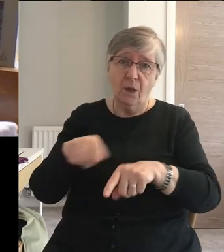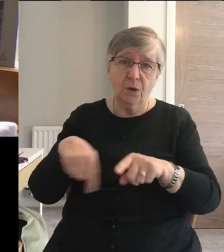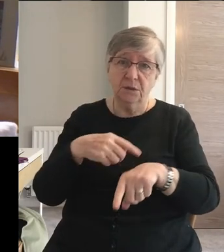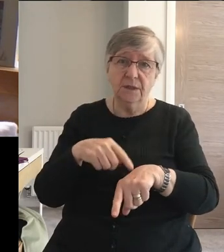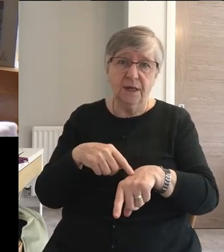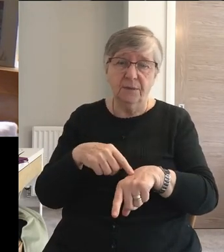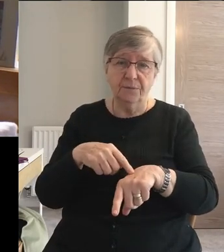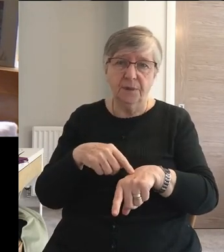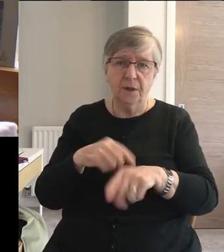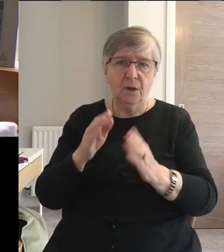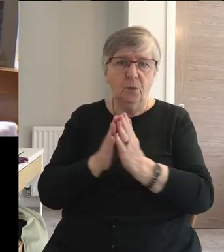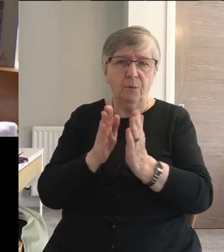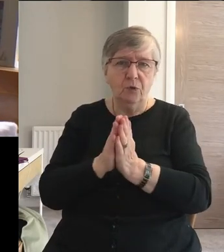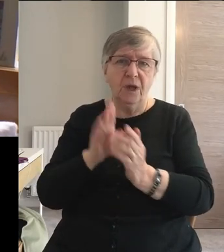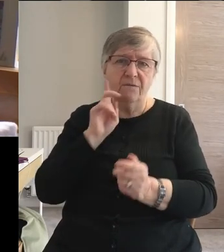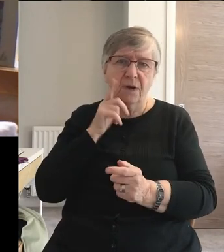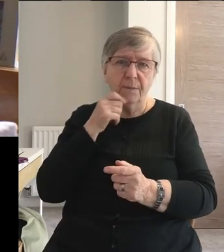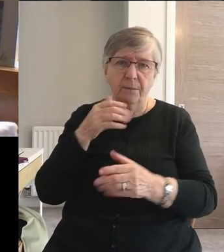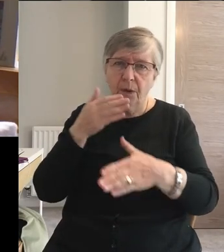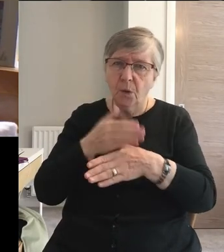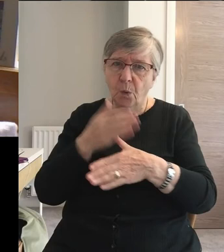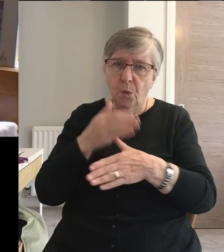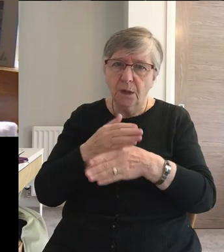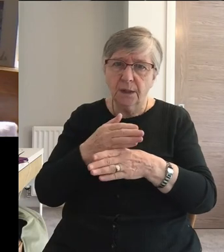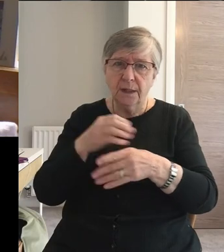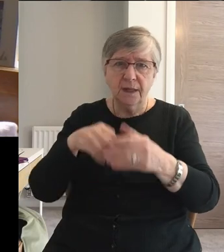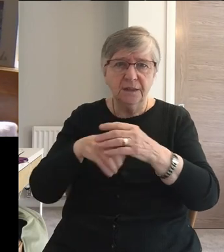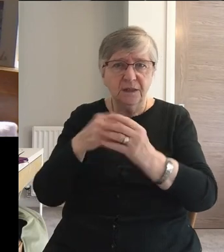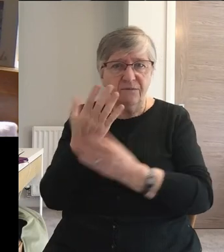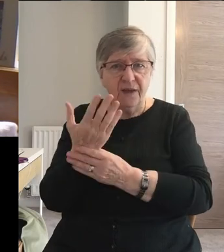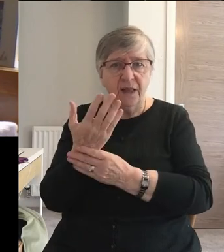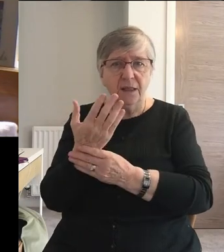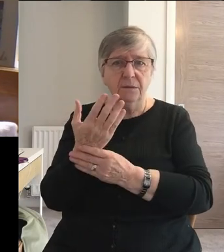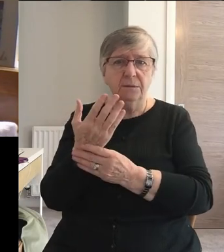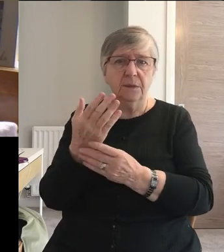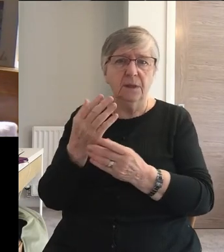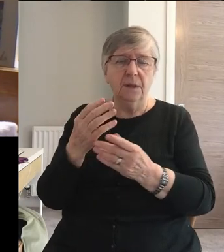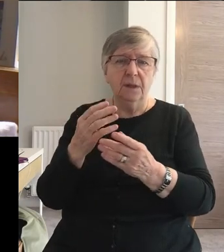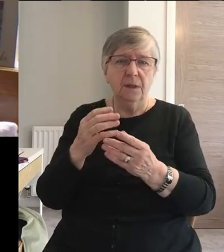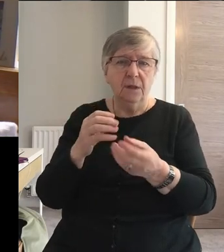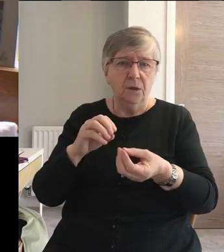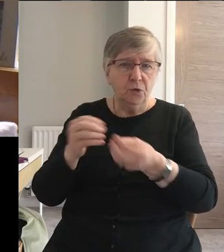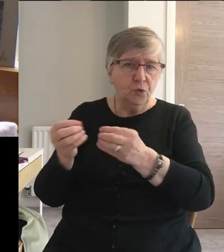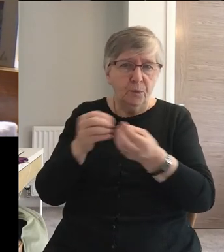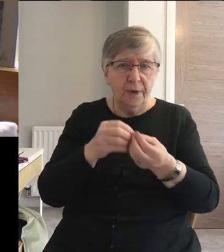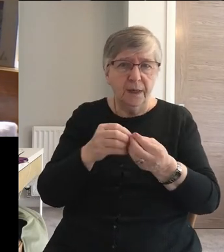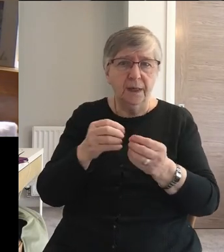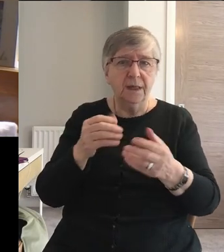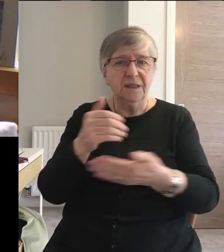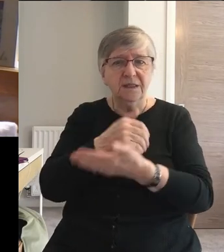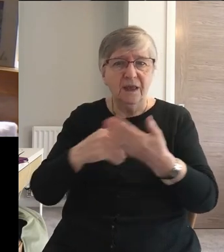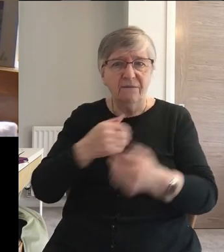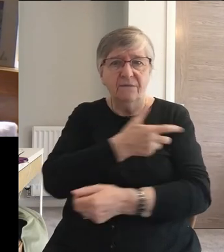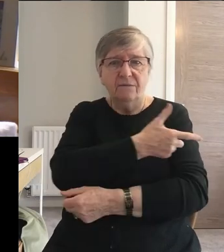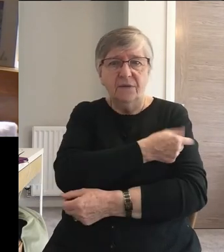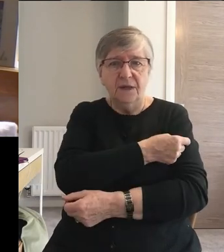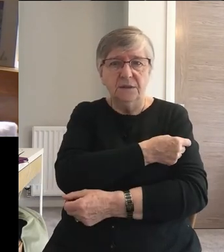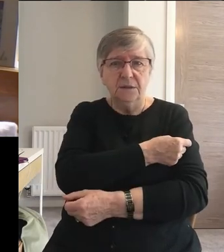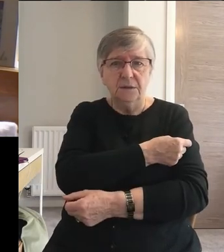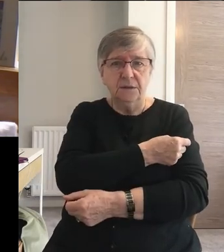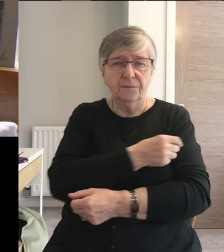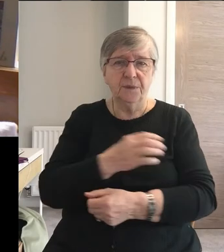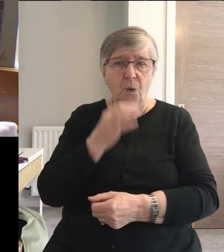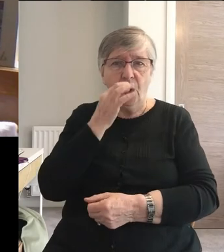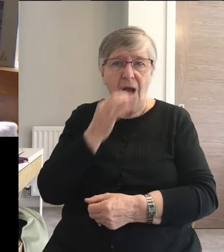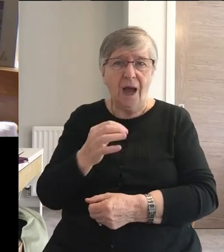working tirelessly to develop, improve, and produce safe, effective vaccines. Lord, we ask